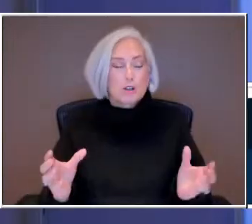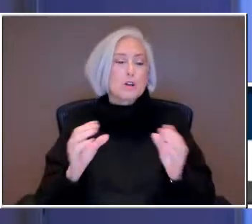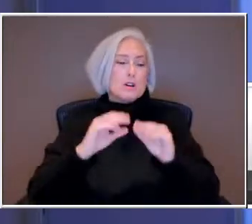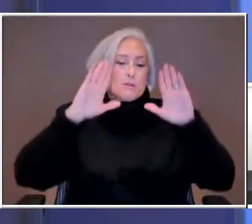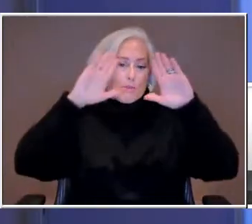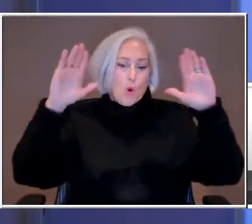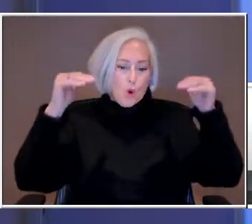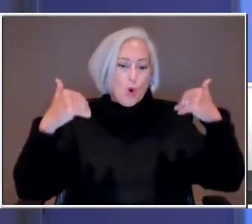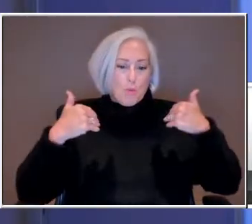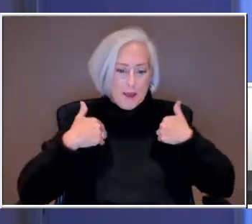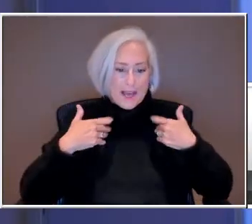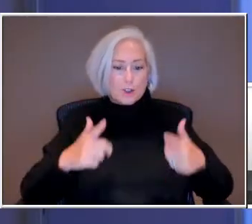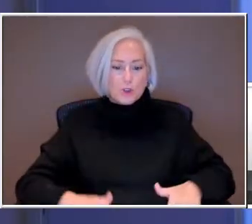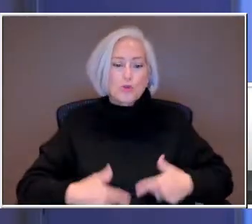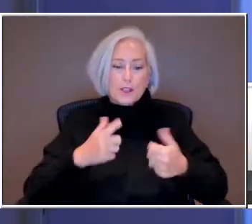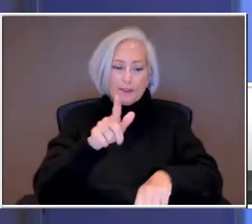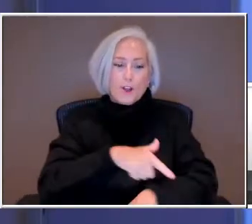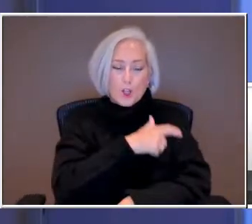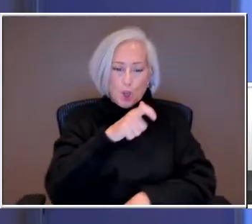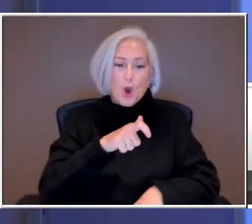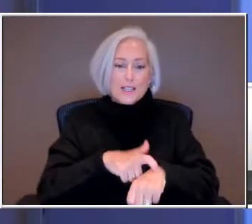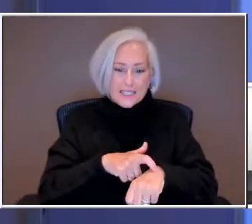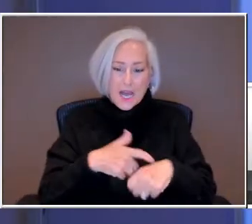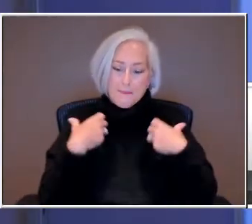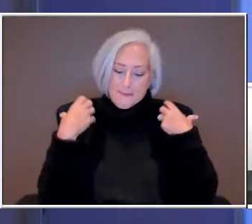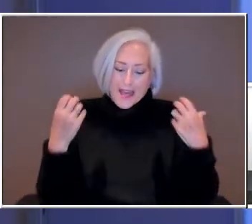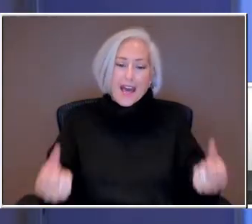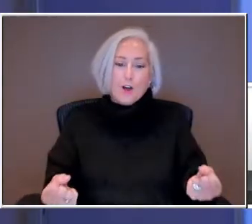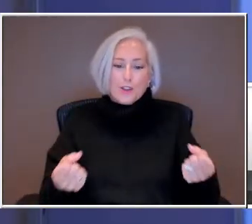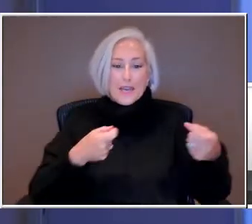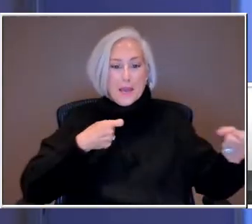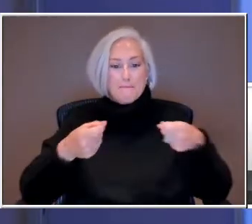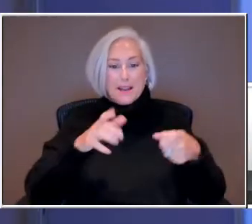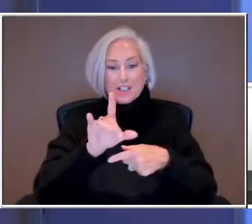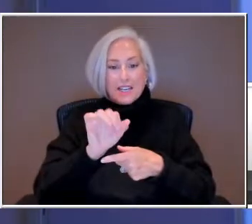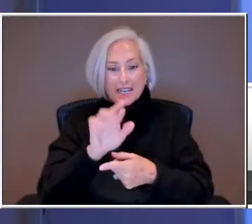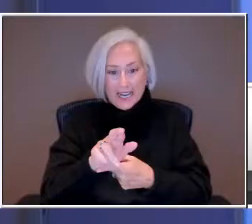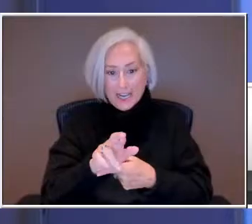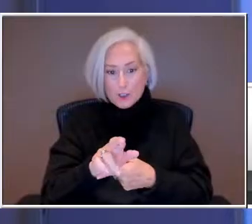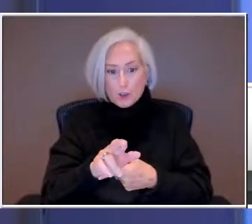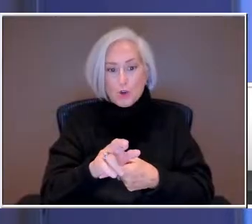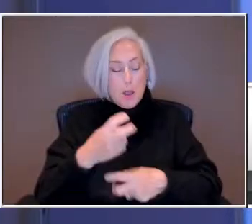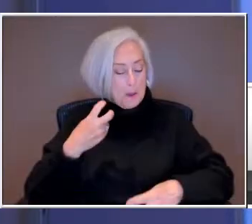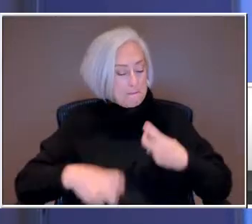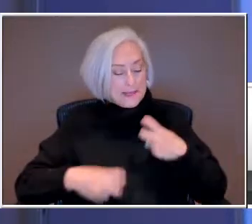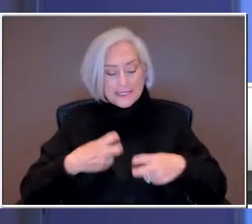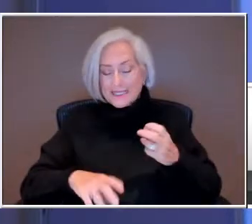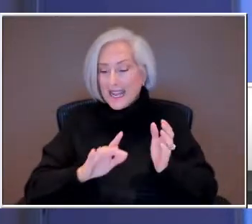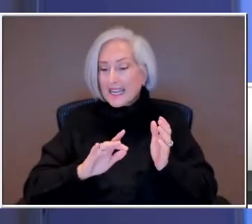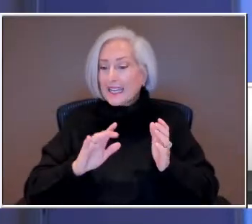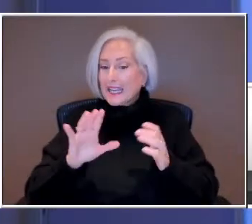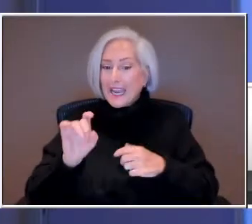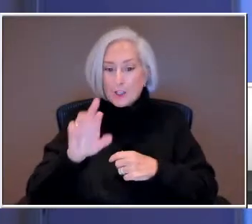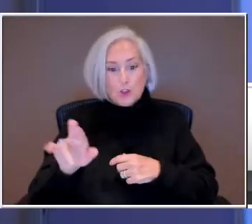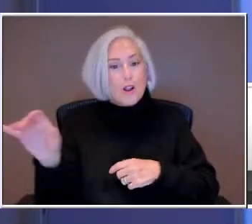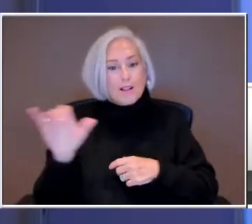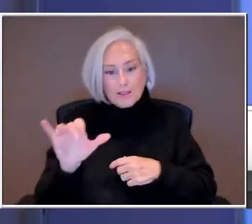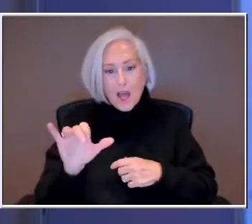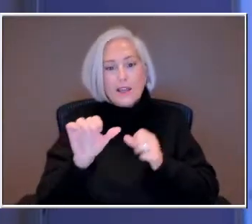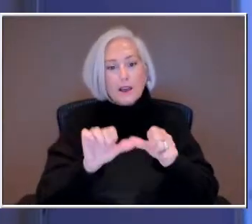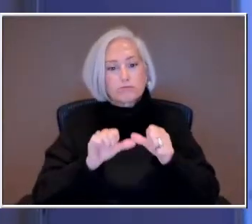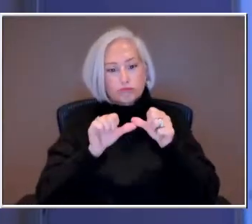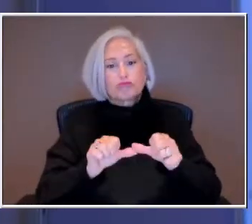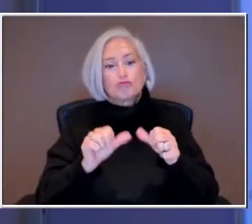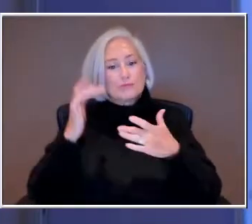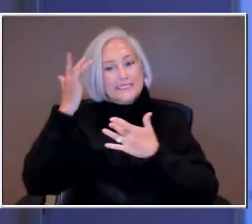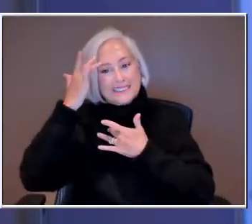living a long, healthy life and managing cancer, metastatic cancer, like a chronic condition. I mean, that's really where we have come as a field